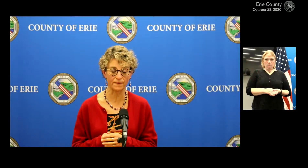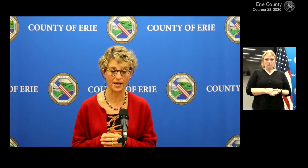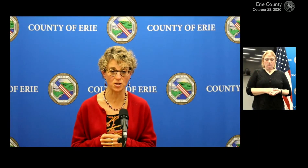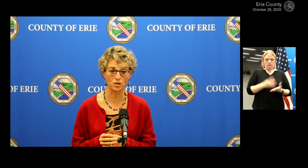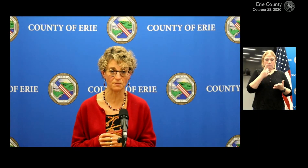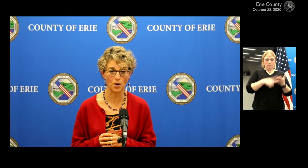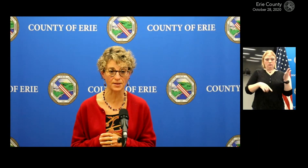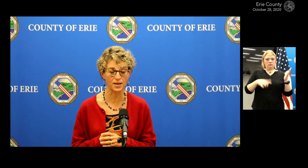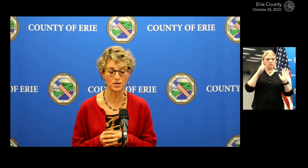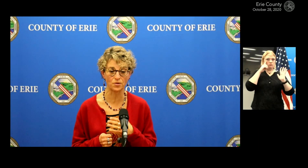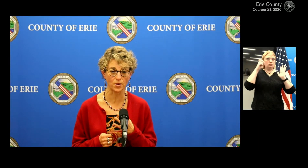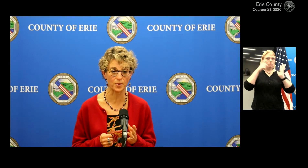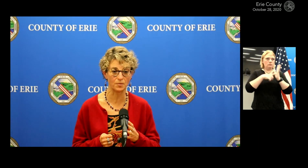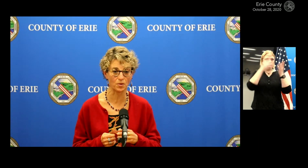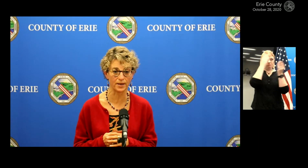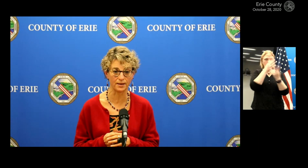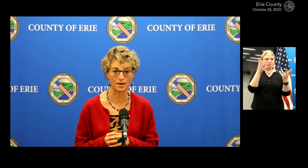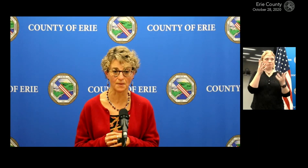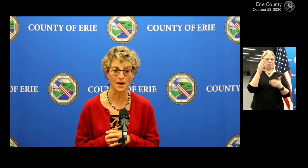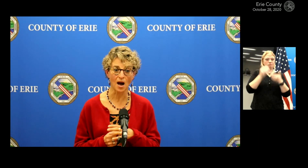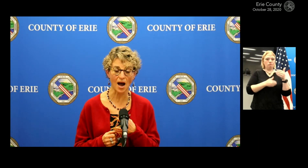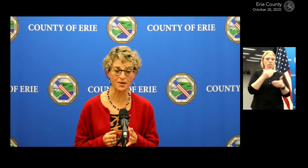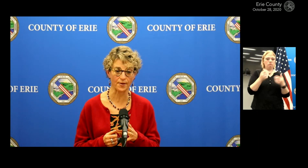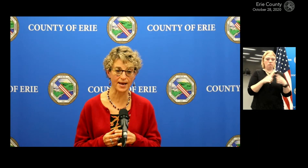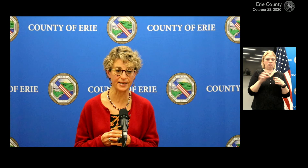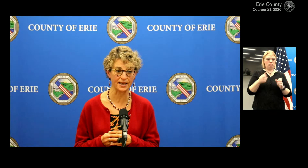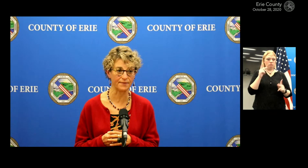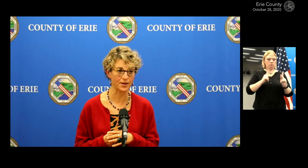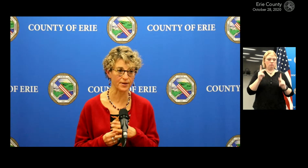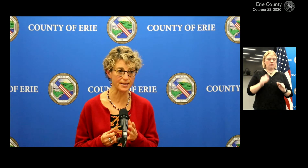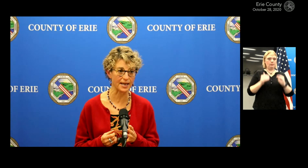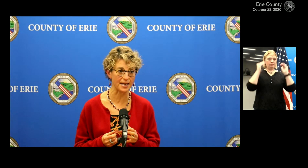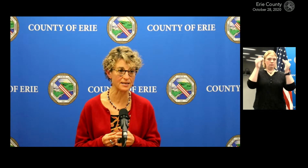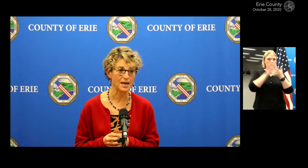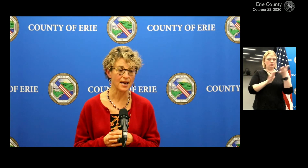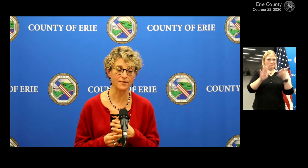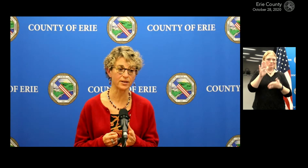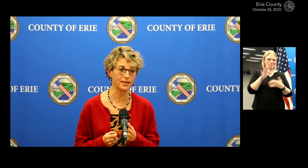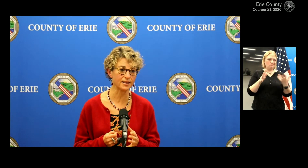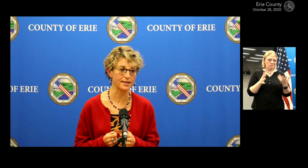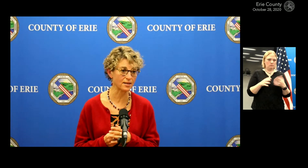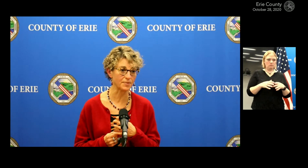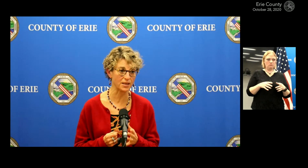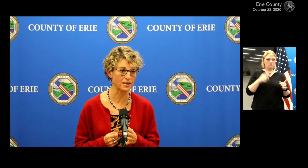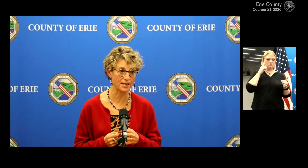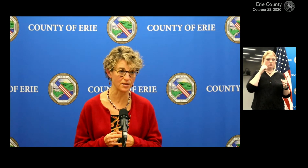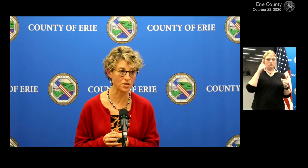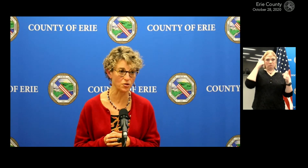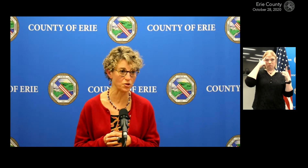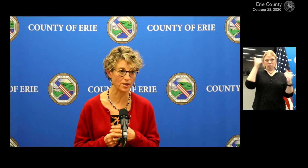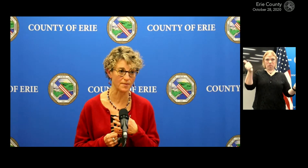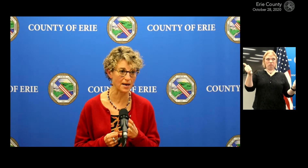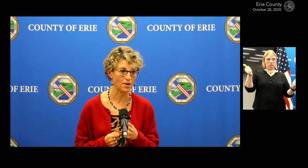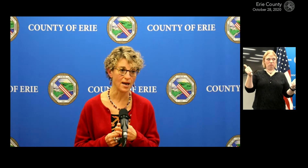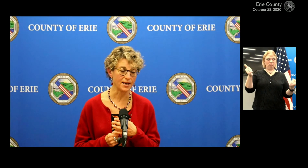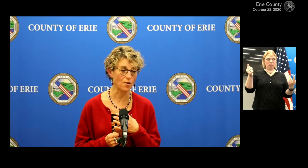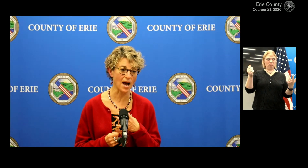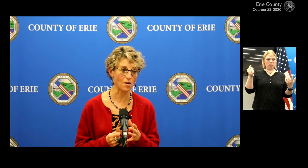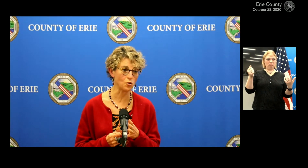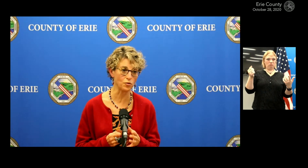the notification process to other people in higher ed if there is a case? And I really think that's up to the institution